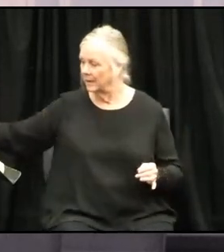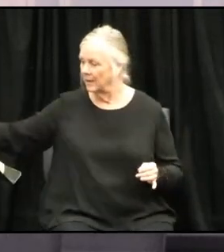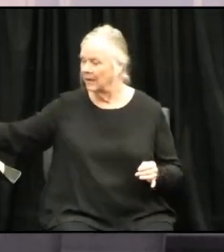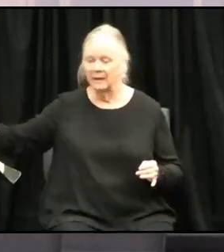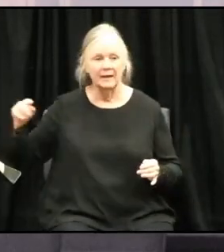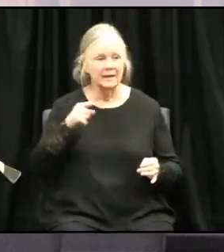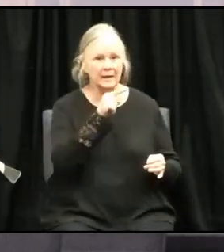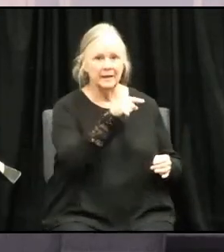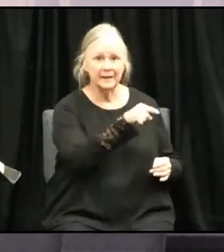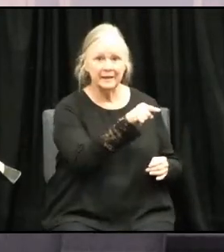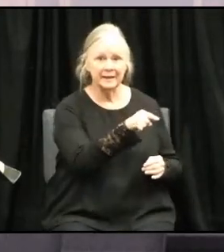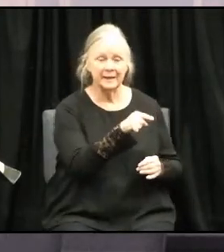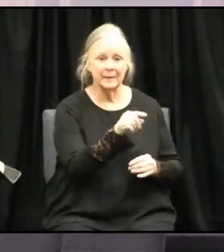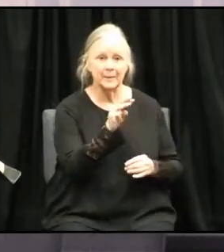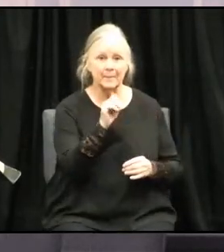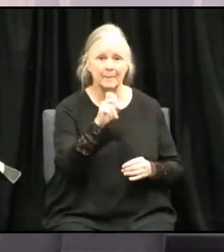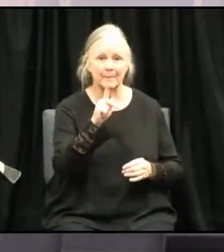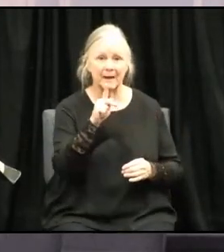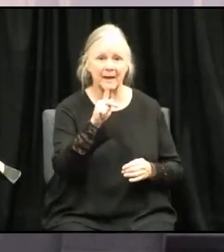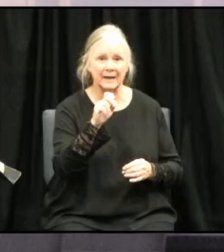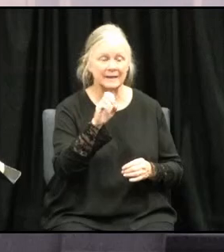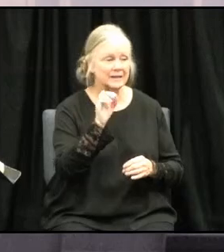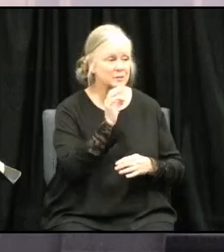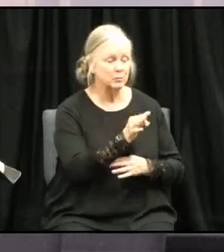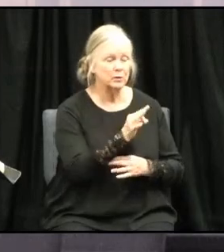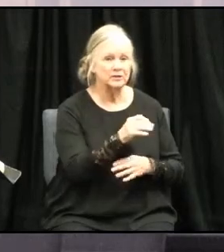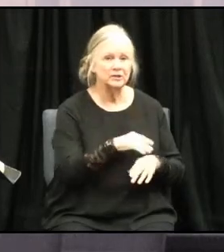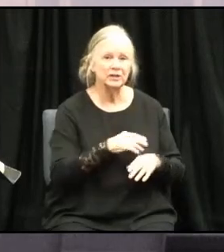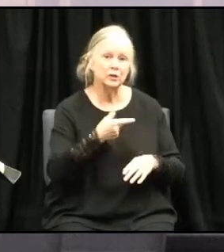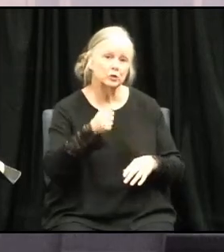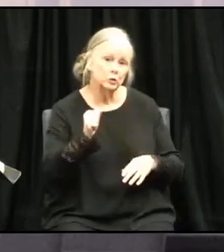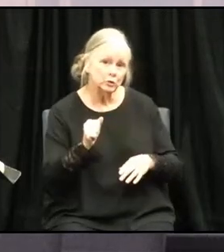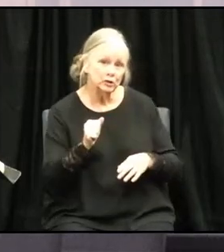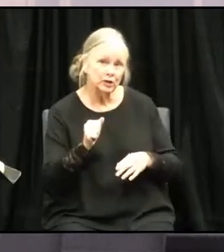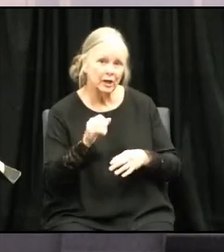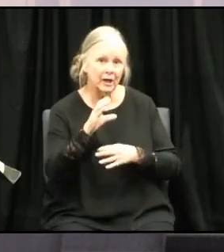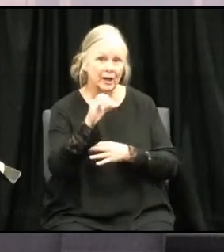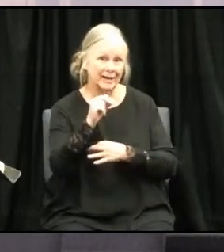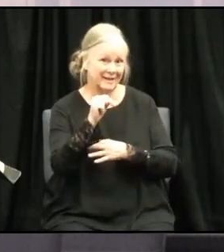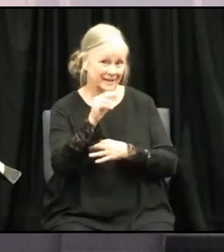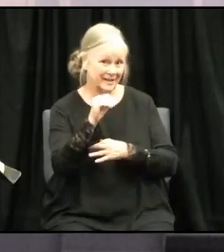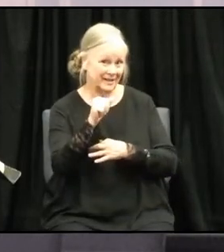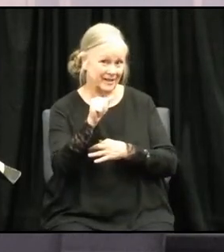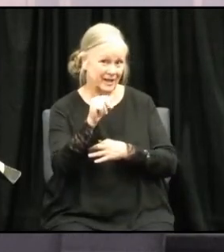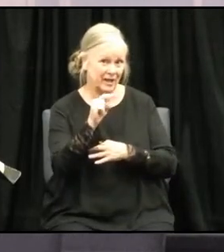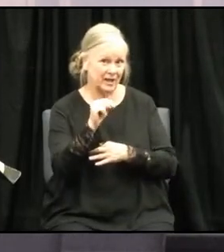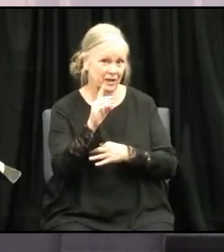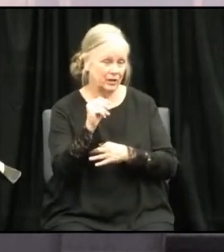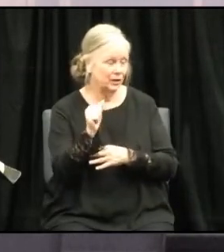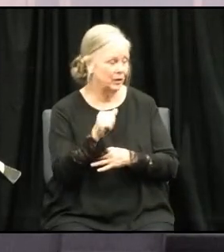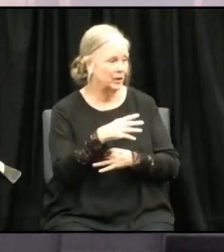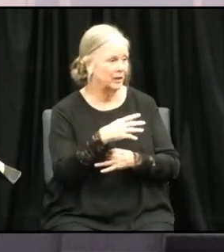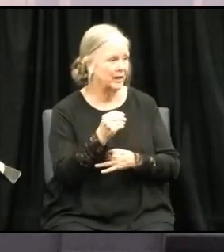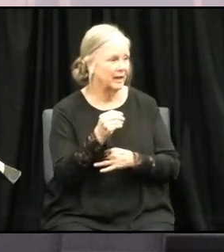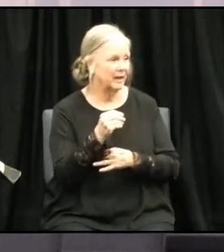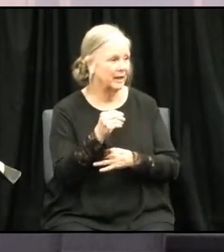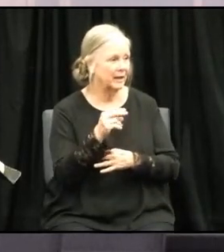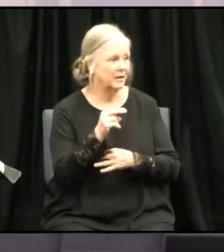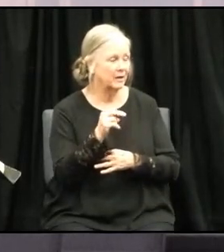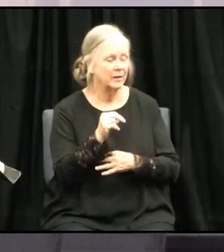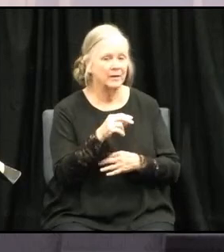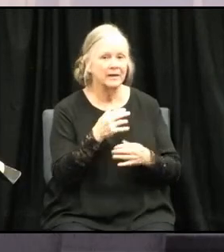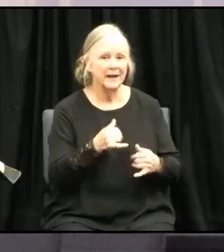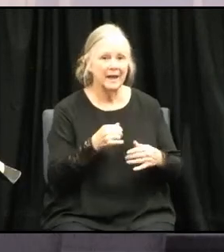now he is back as the lead pastor of the Sanford Church in Sanford, North Carolina. Michael is a product of